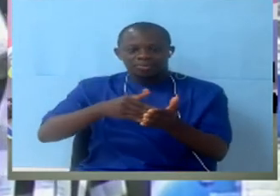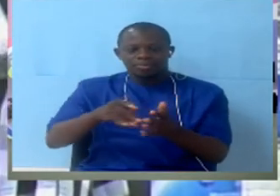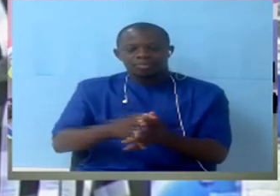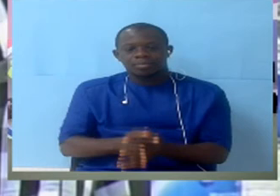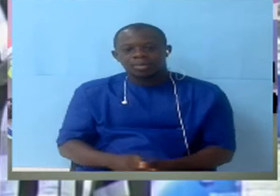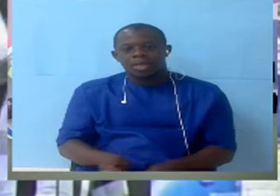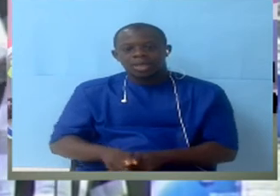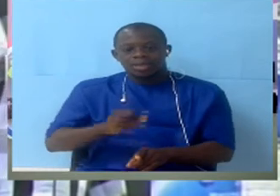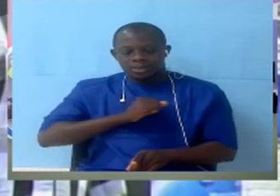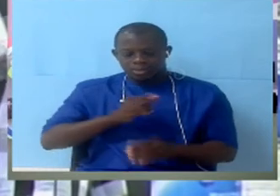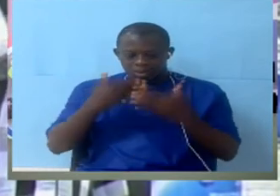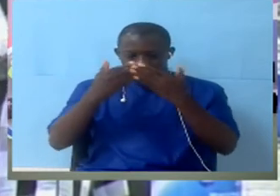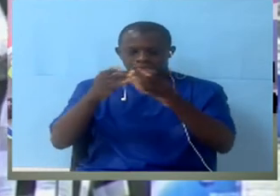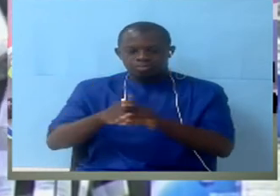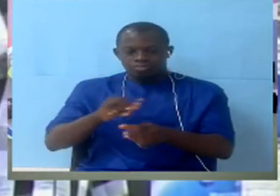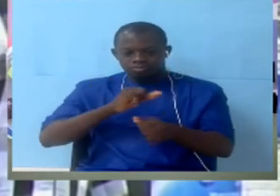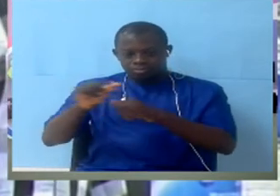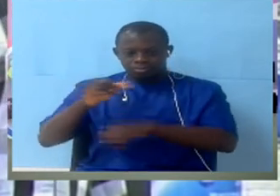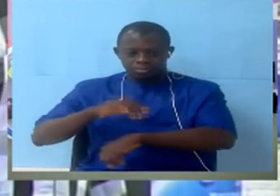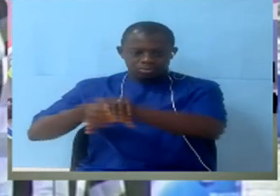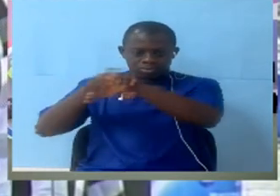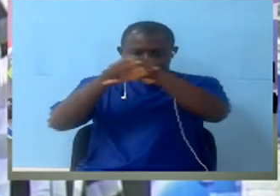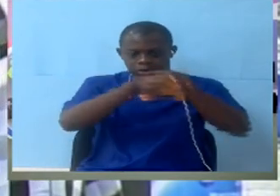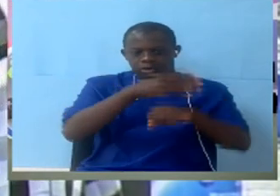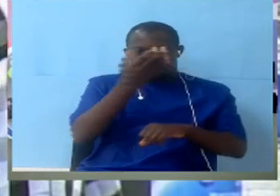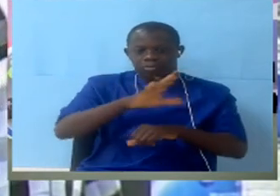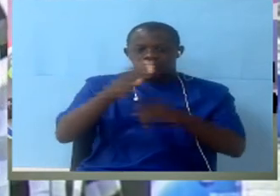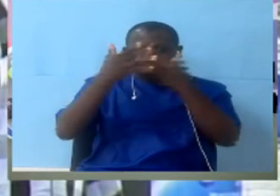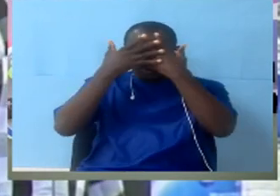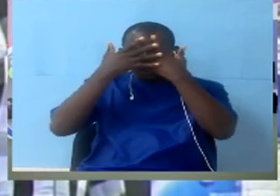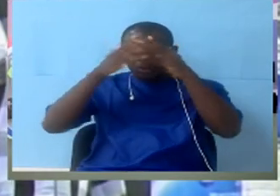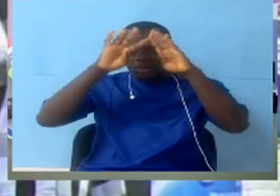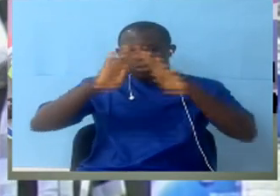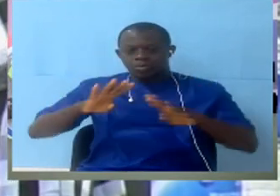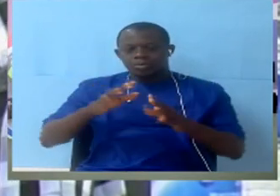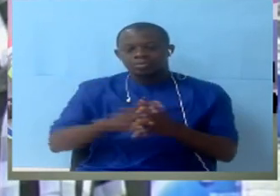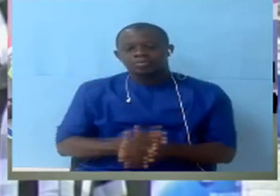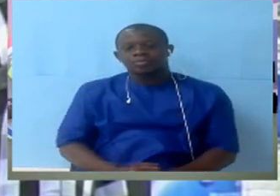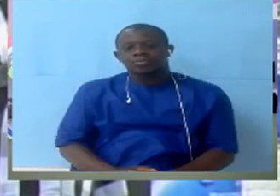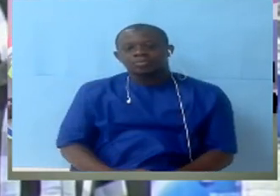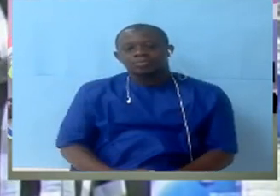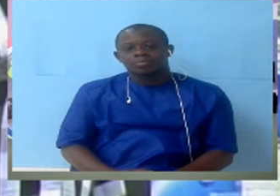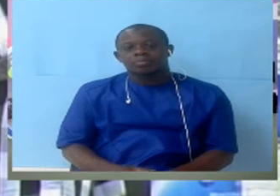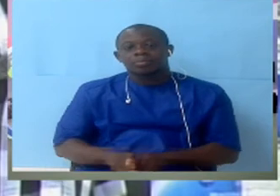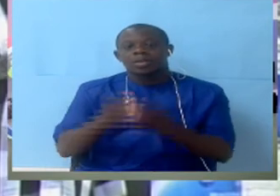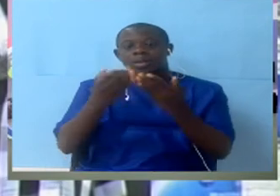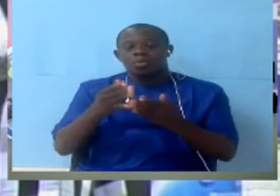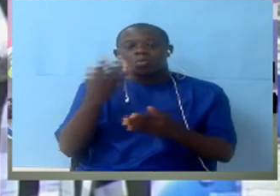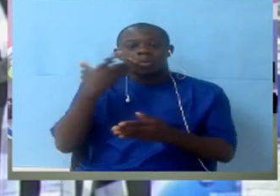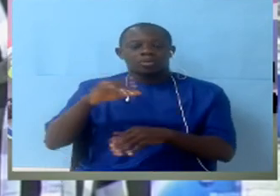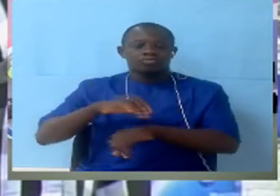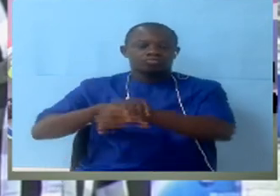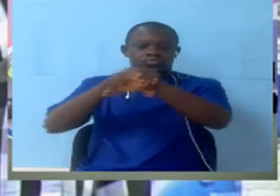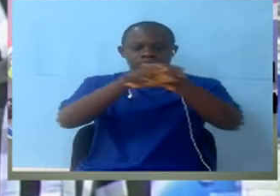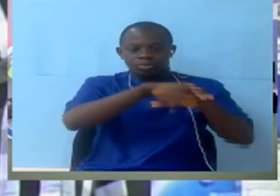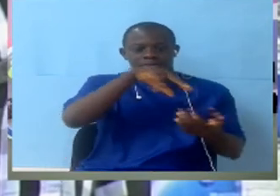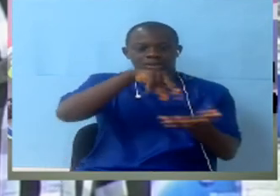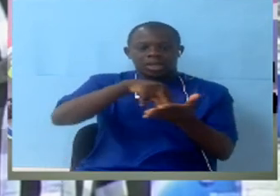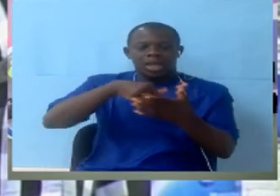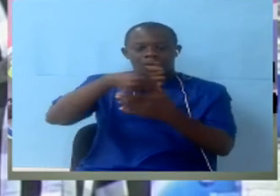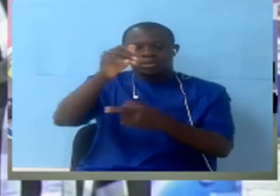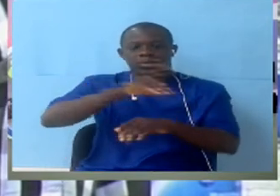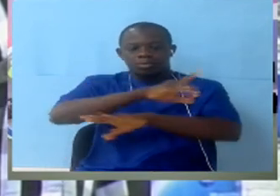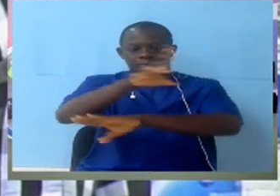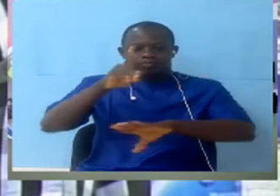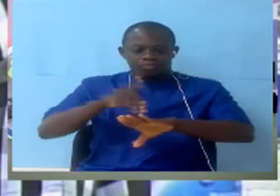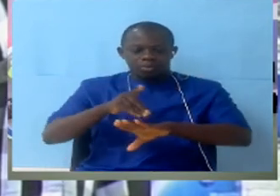Infantin and Cell. He said, let them take me out of the cell. Abi Infantin is, you know, Mirror counter. When I brought out and I stood at the counter,